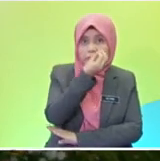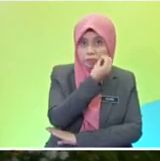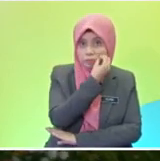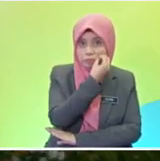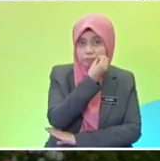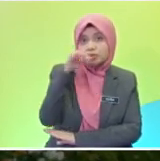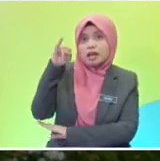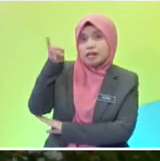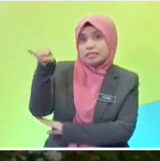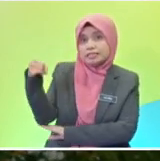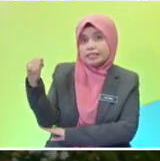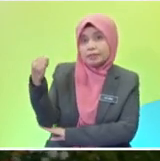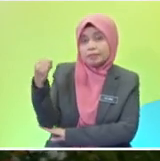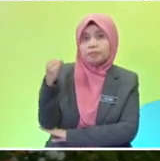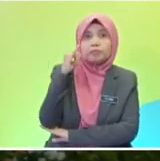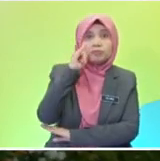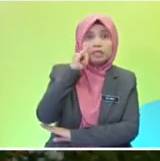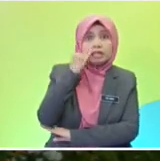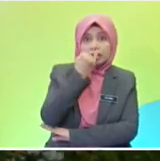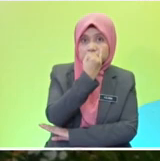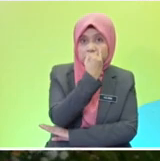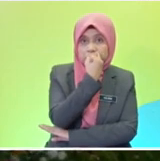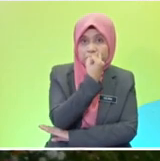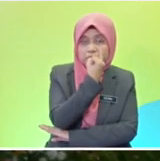J for jasmine.